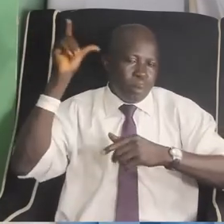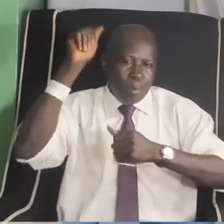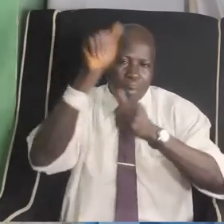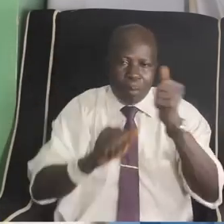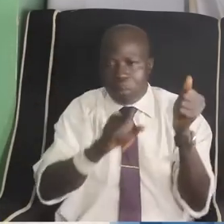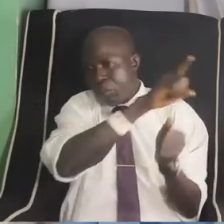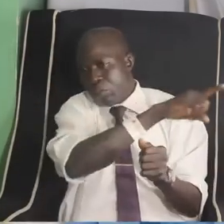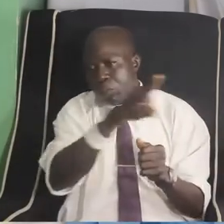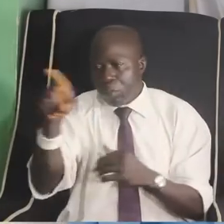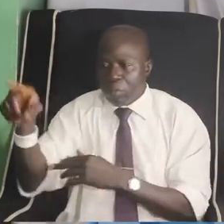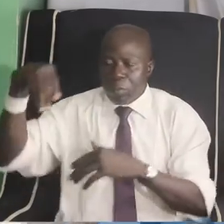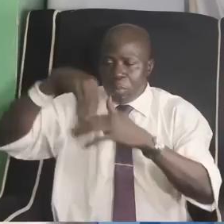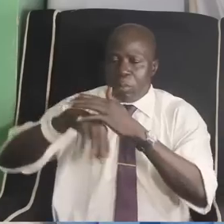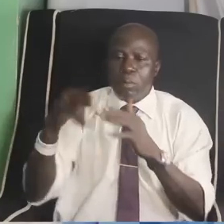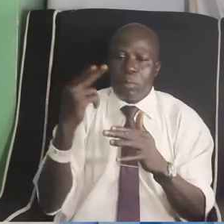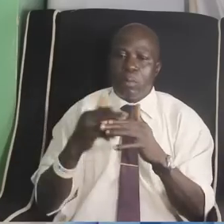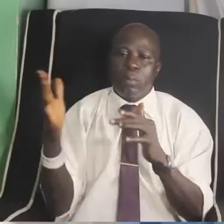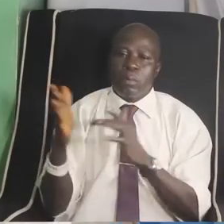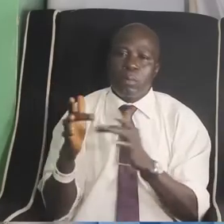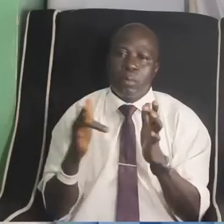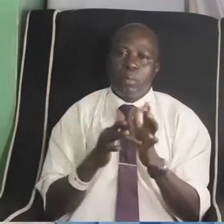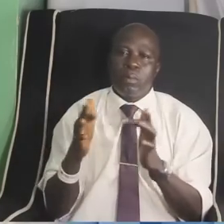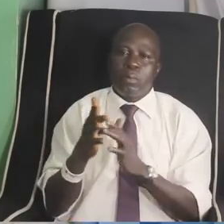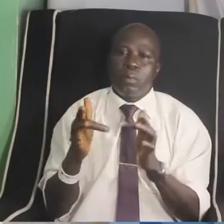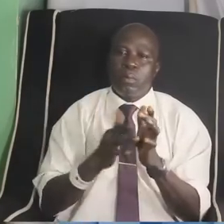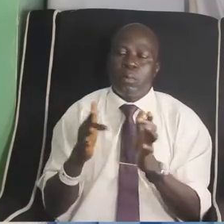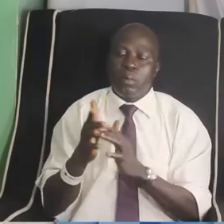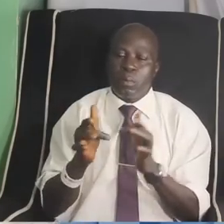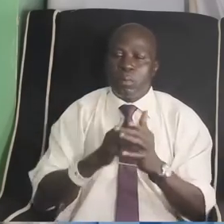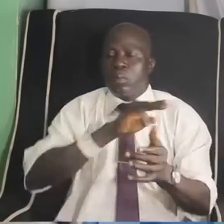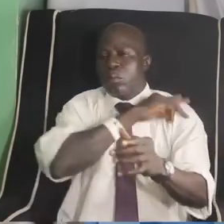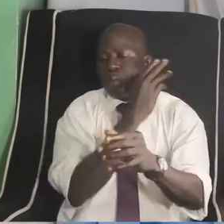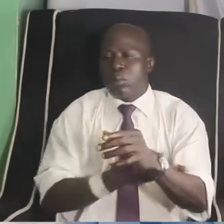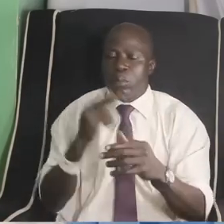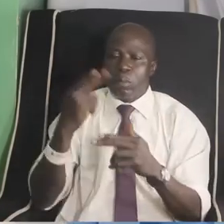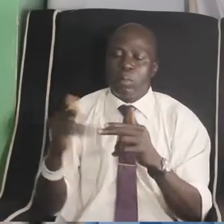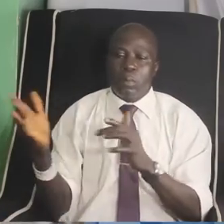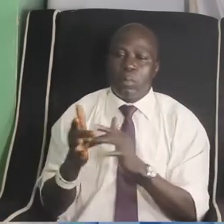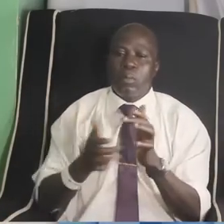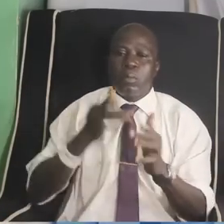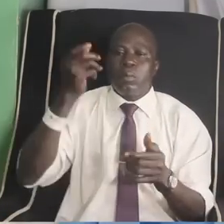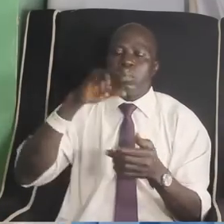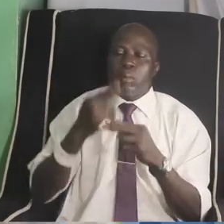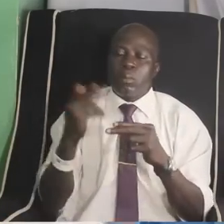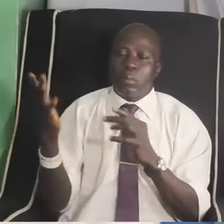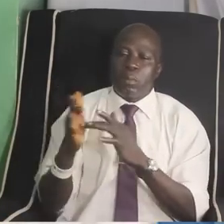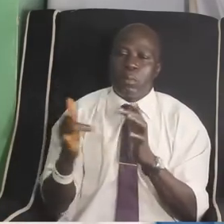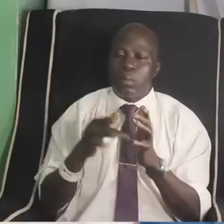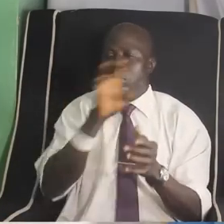me, everyone. In the name of Jesus, in the mighty name of